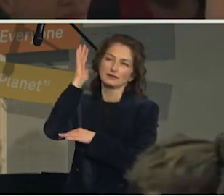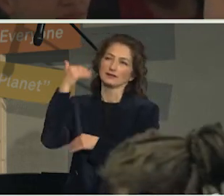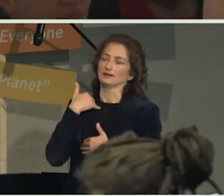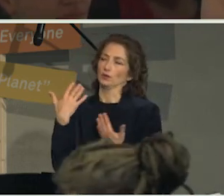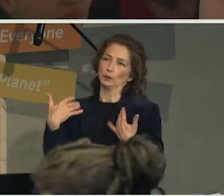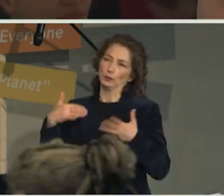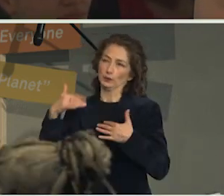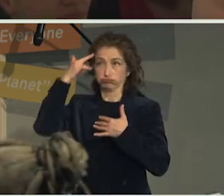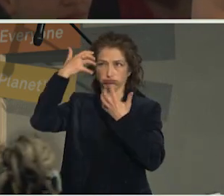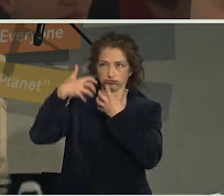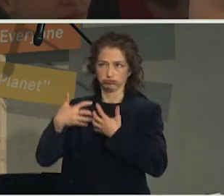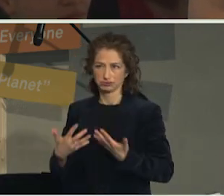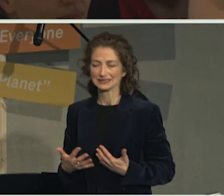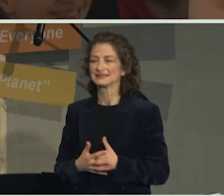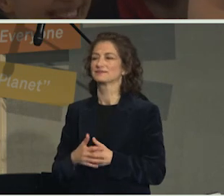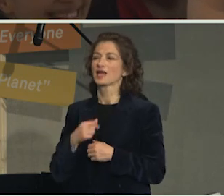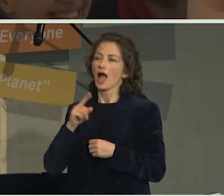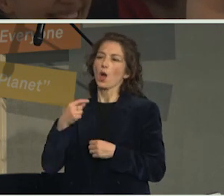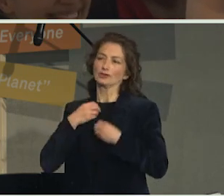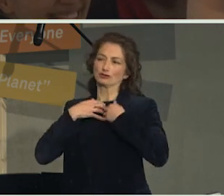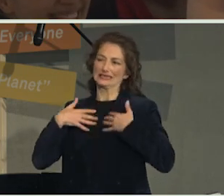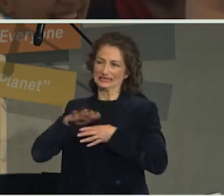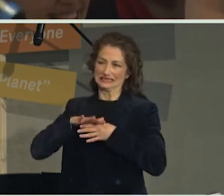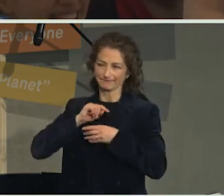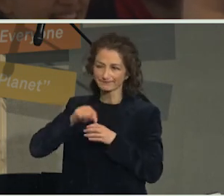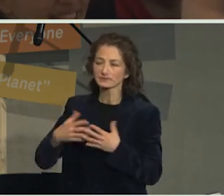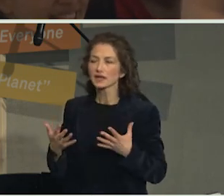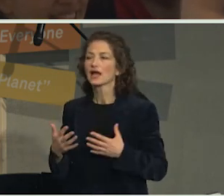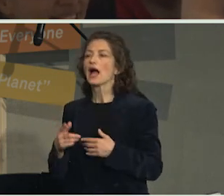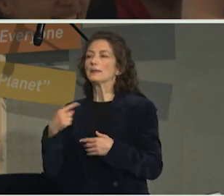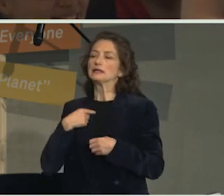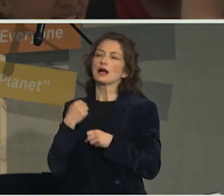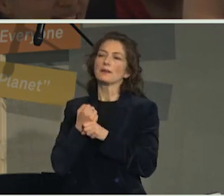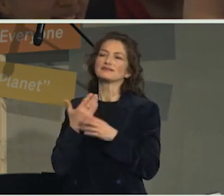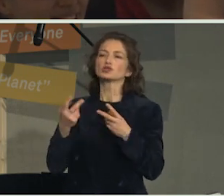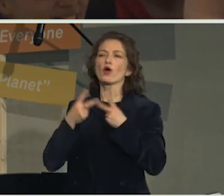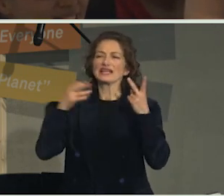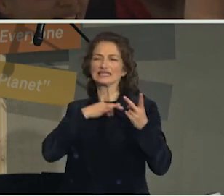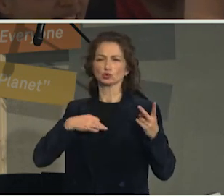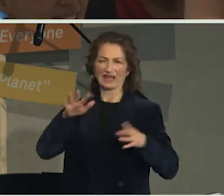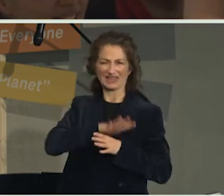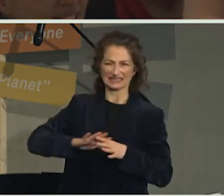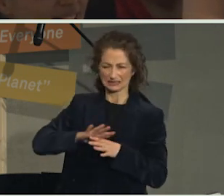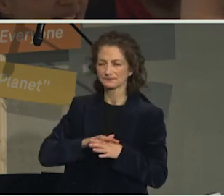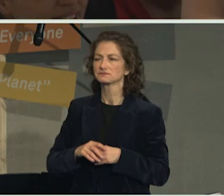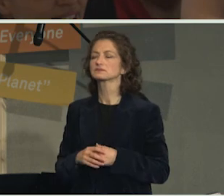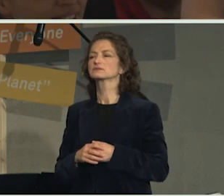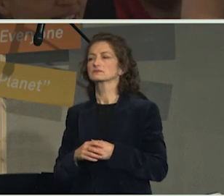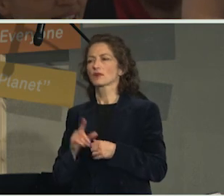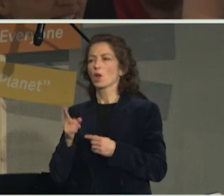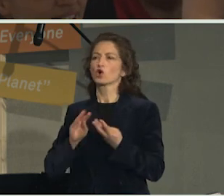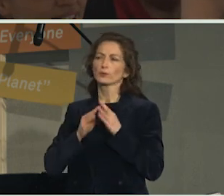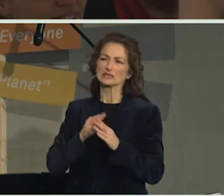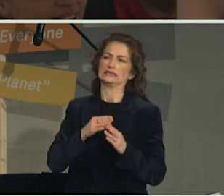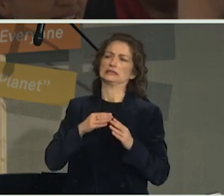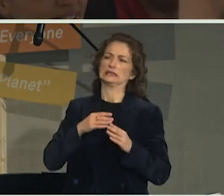gender scene a bit, so this is very refreshing. Mm. But I work in public health, and I've also done community health, so I work a